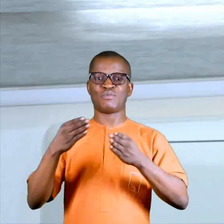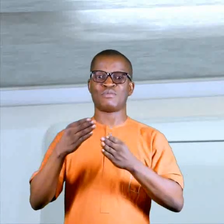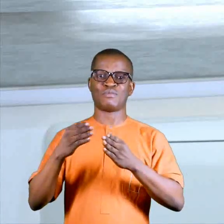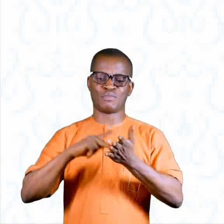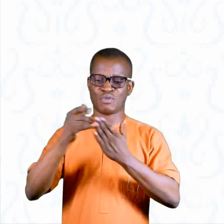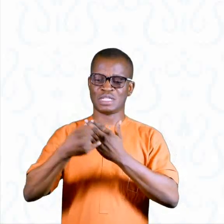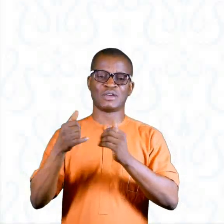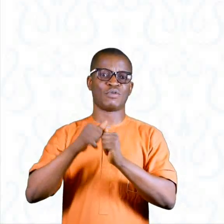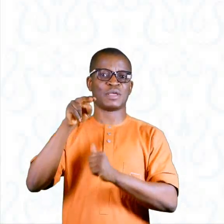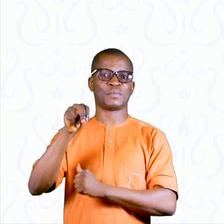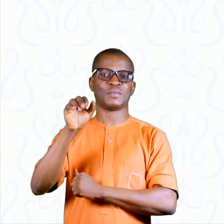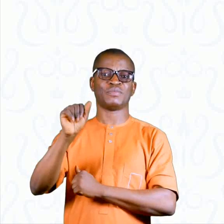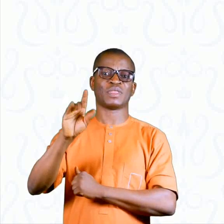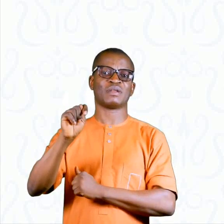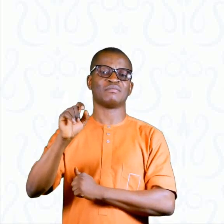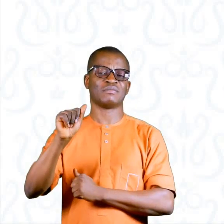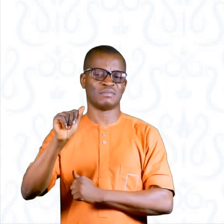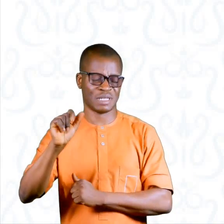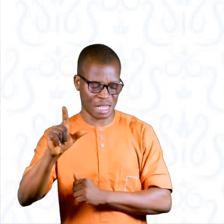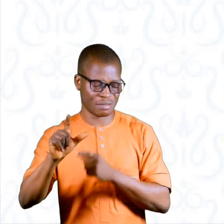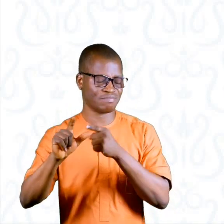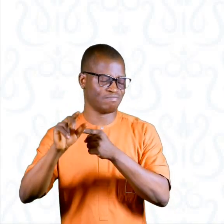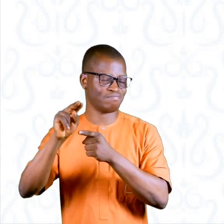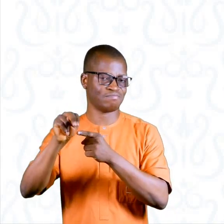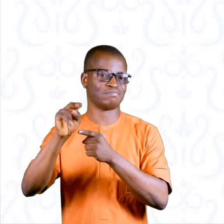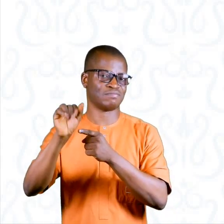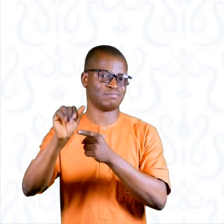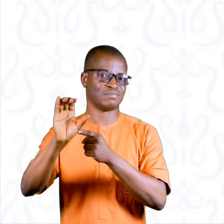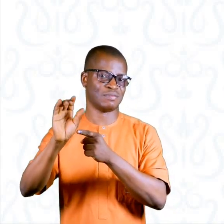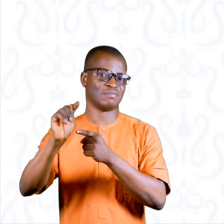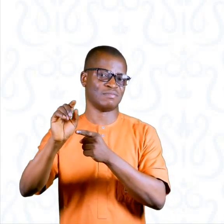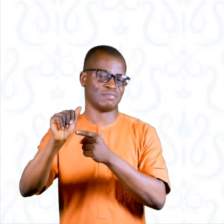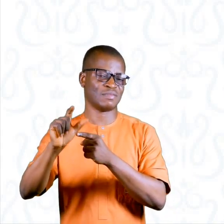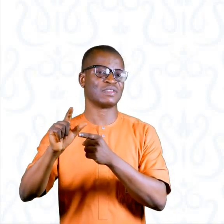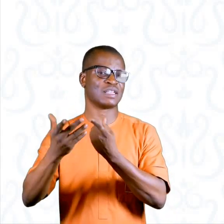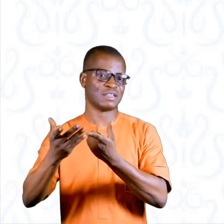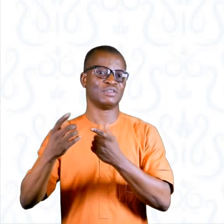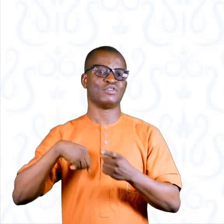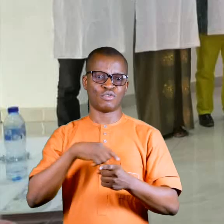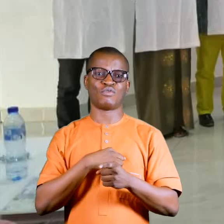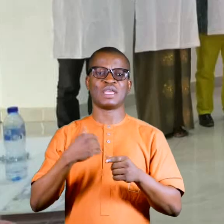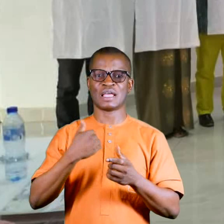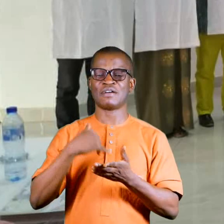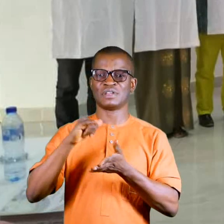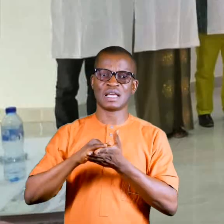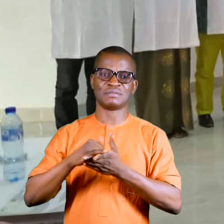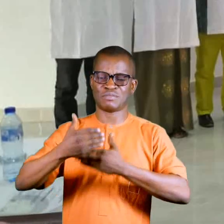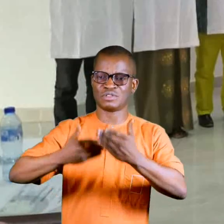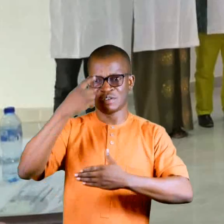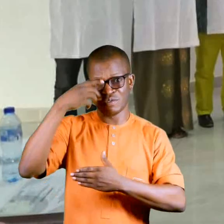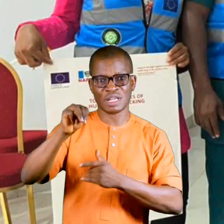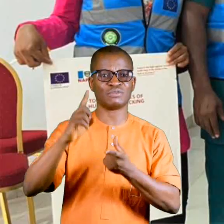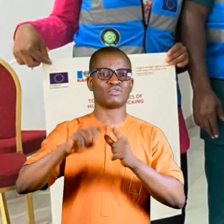with NACTAL. NACTAL is the network against child trafficking, abuse and labor. So we had that